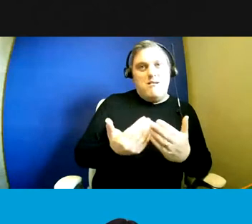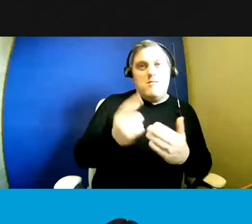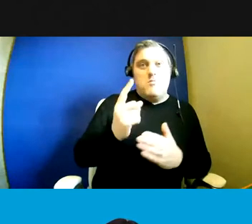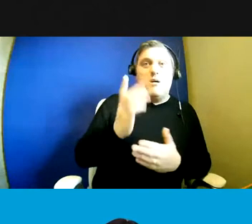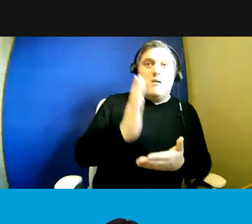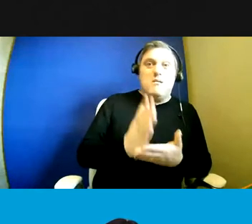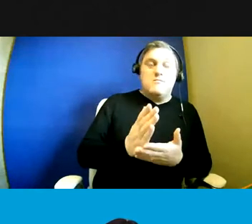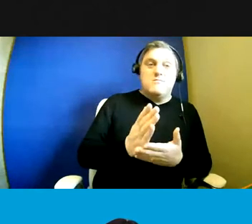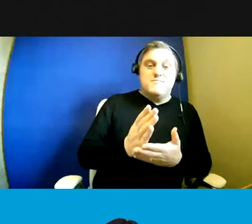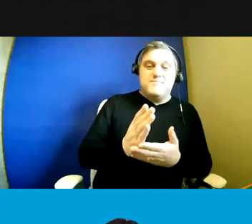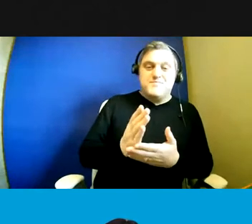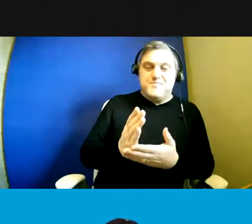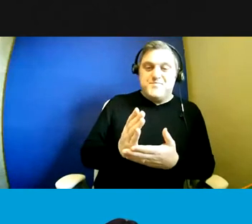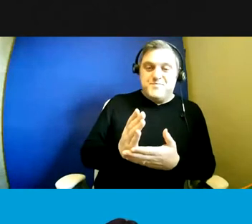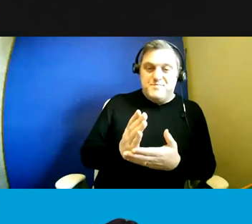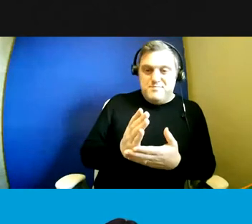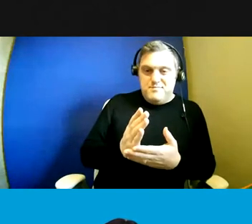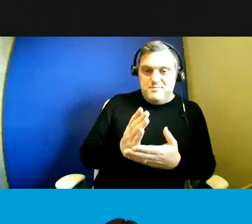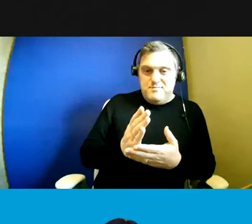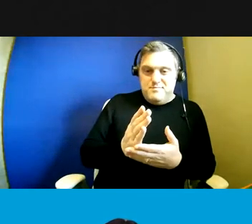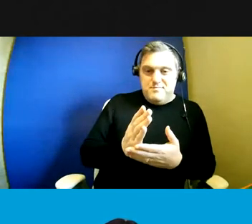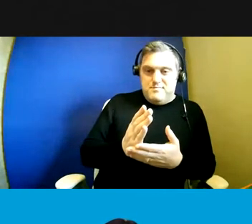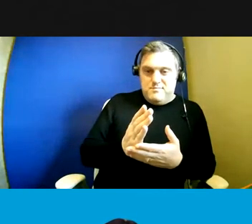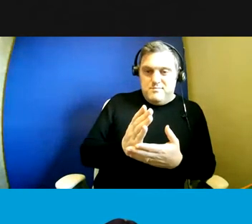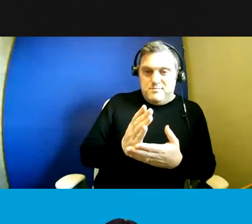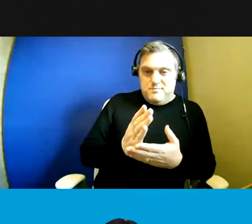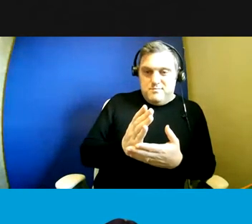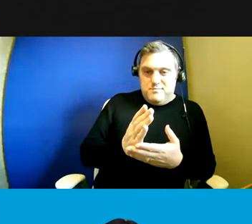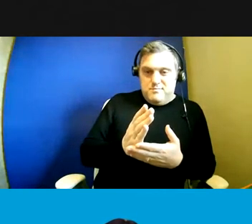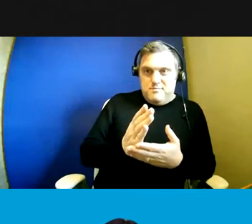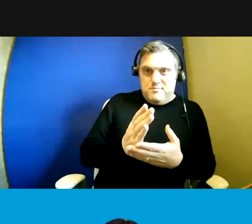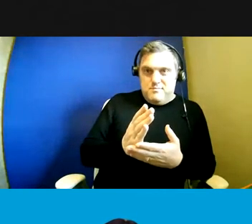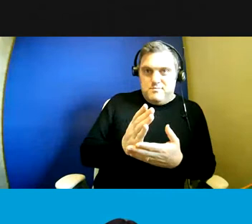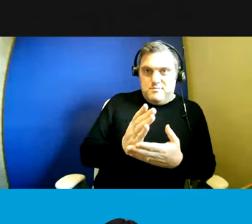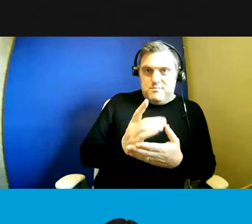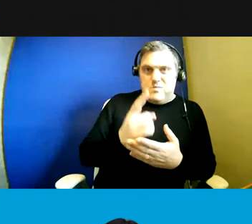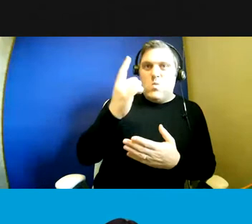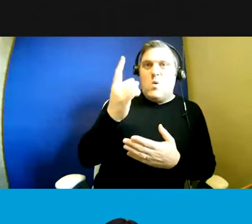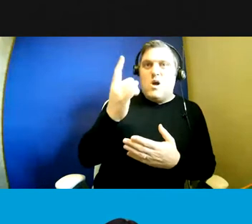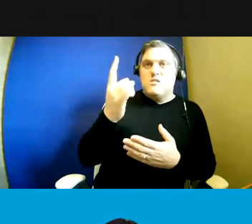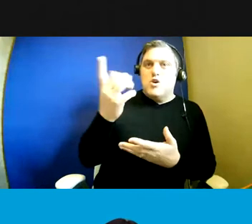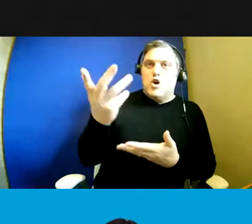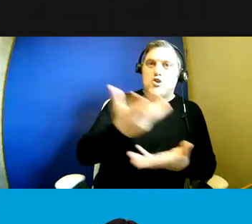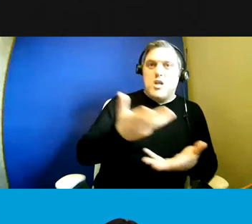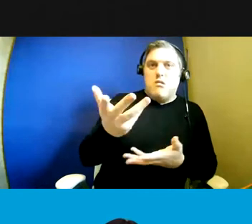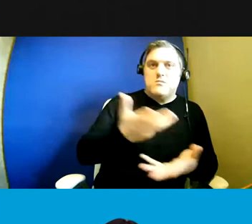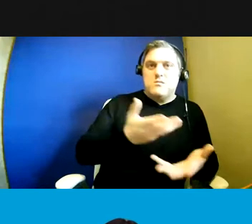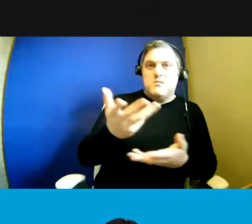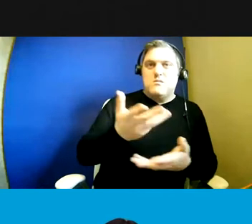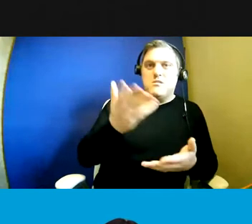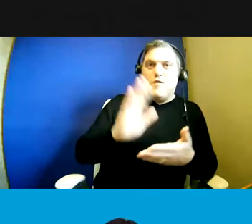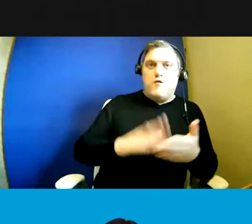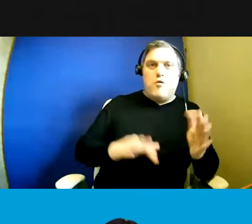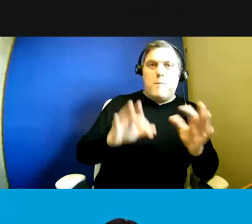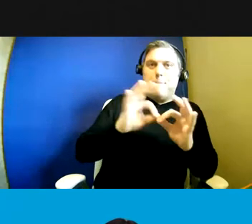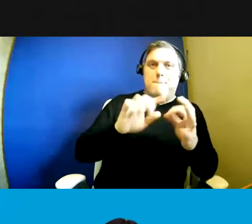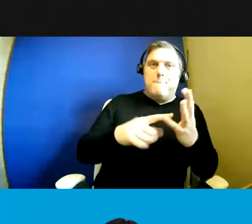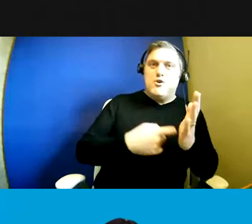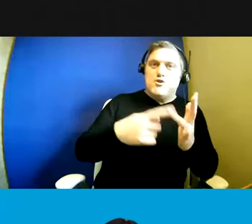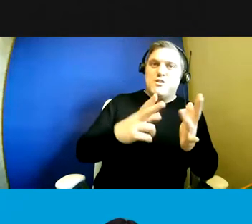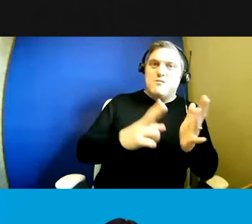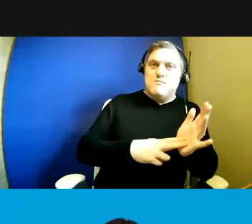that something that we are doing is we have one of the rehabilitation consultants from Burton Hospital,